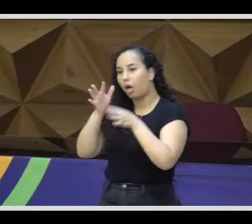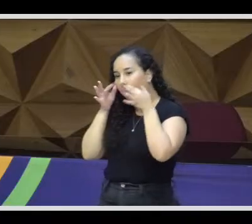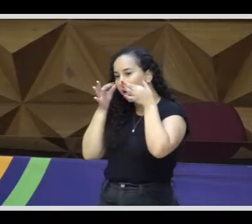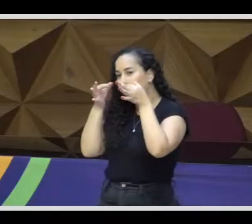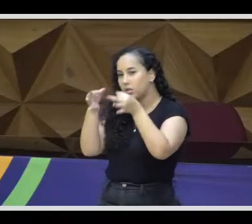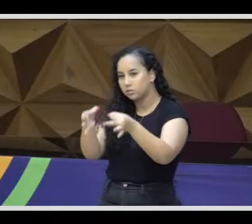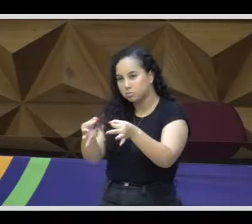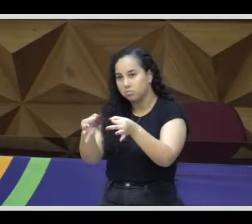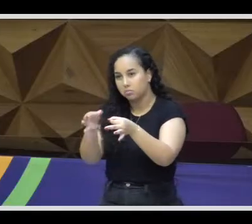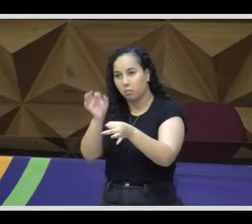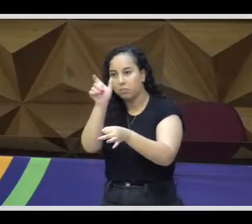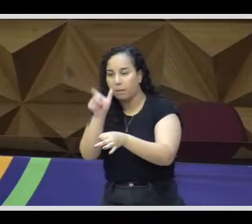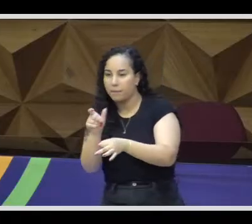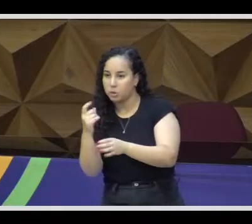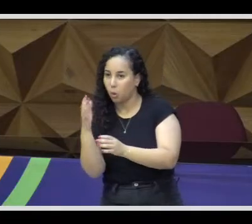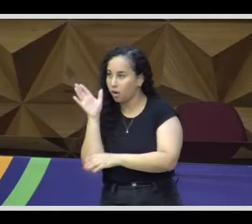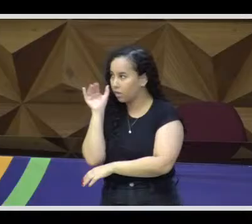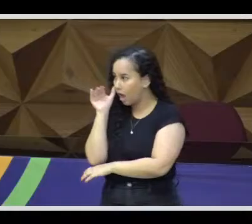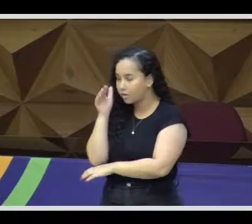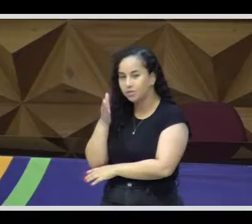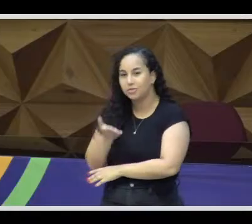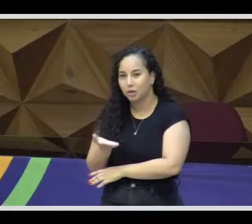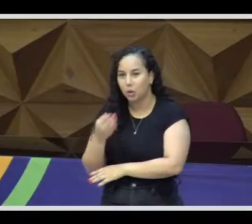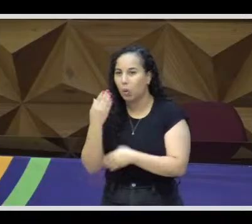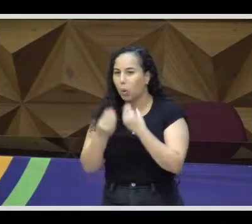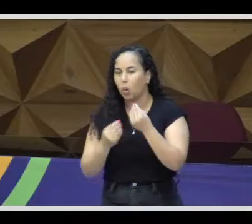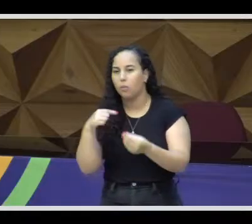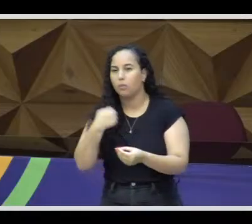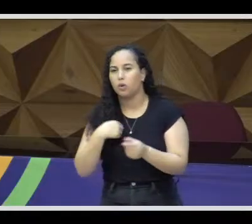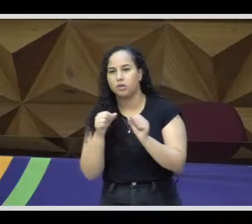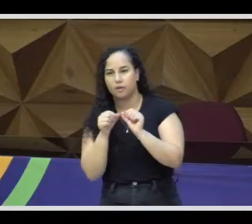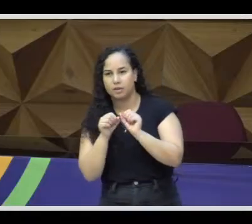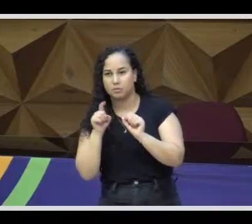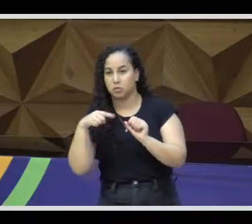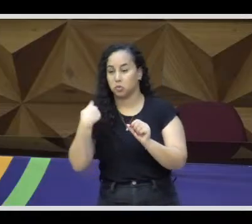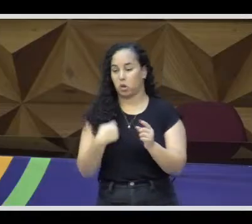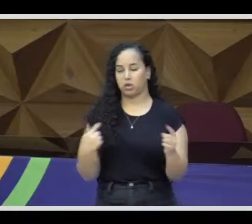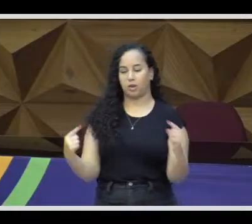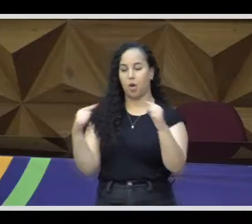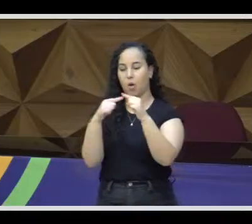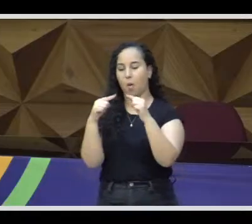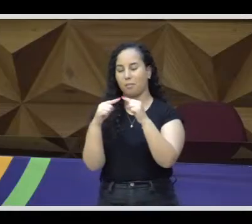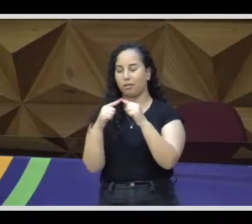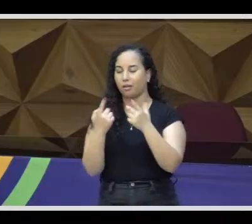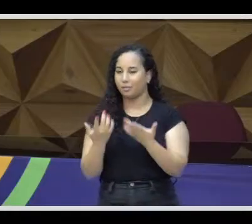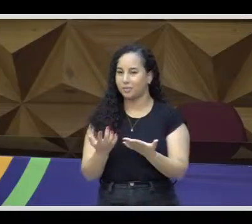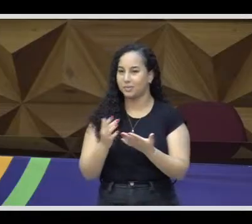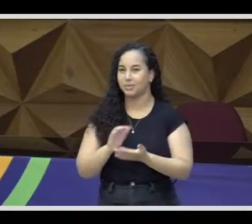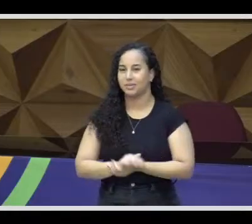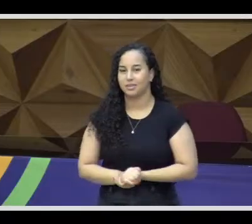your audience. How we do that? We combine AI,